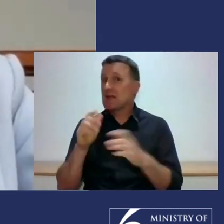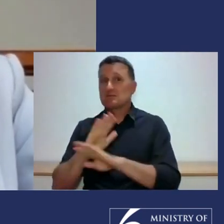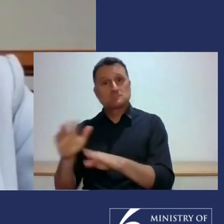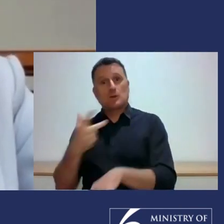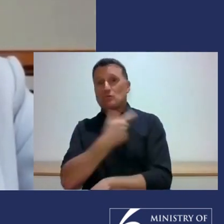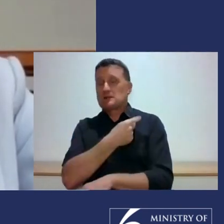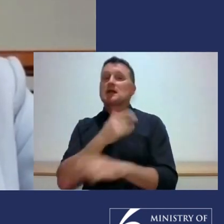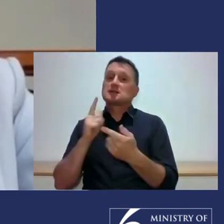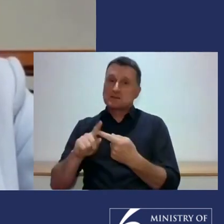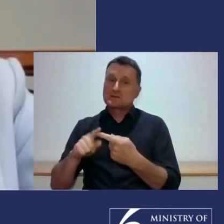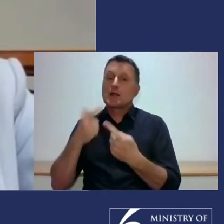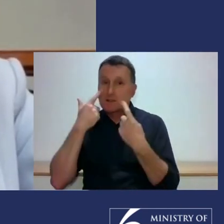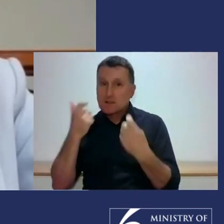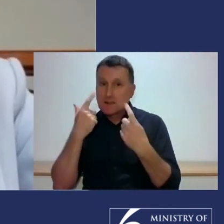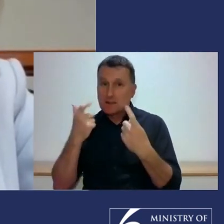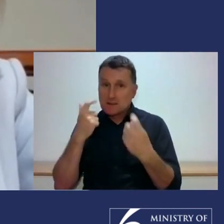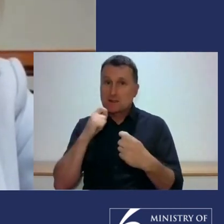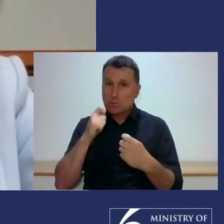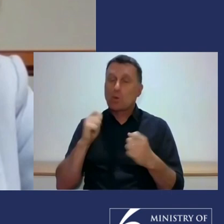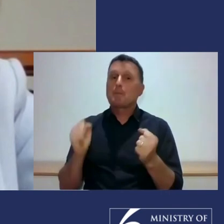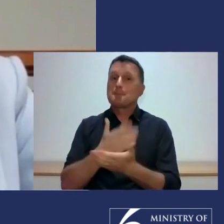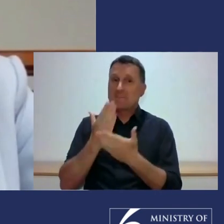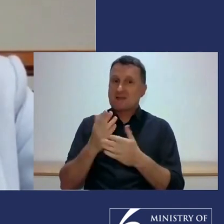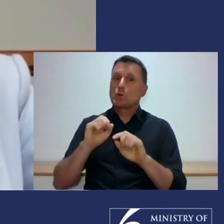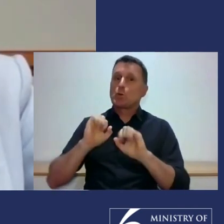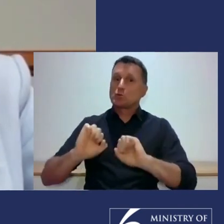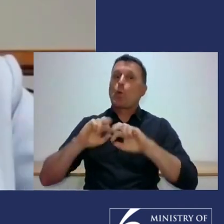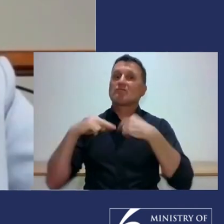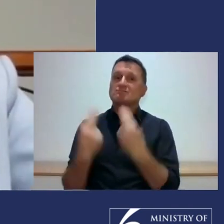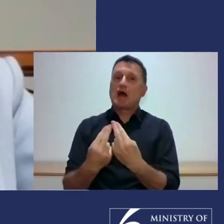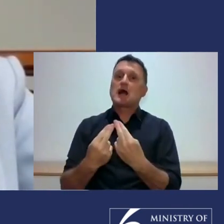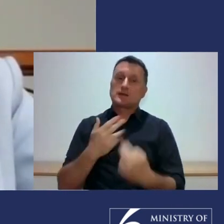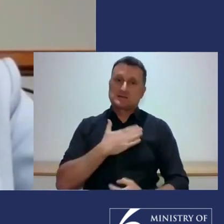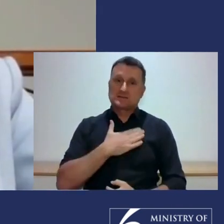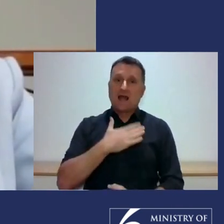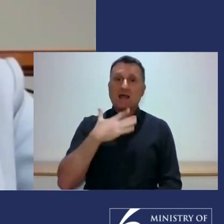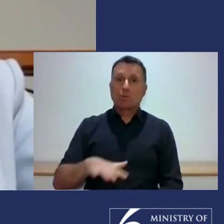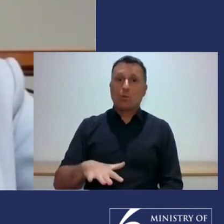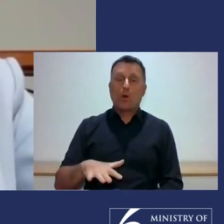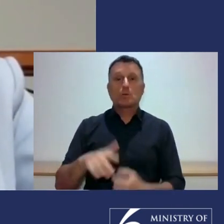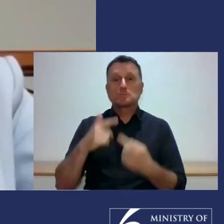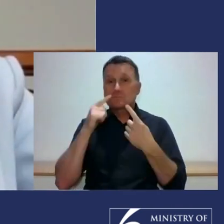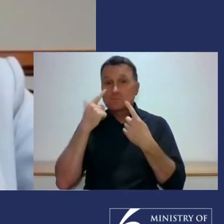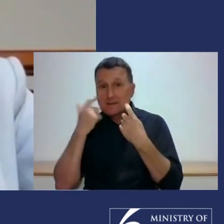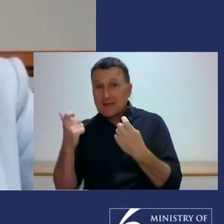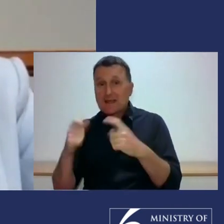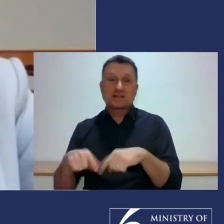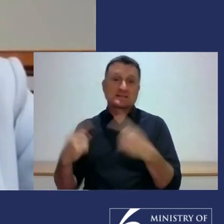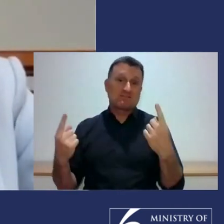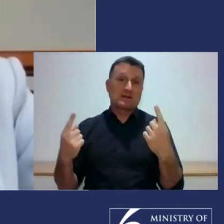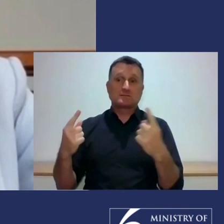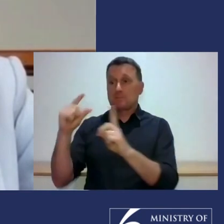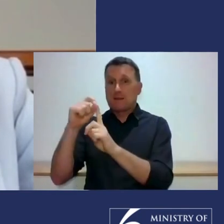ask you lots of questions so that we can keep you and your whānau safe and so that we can care for you in different ways, in PPE and lots of other